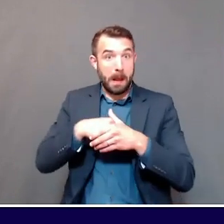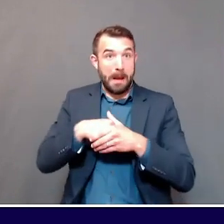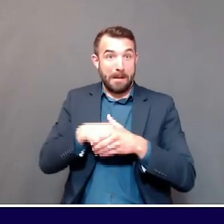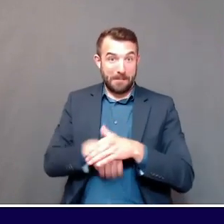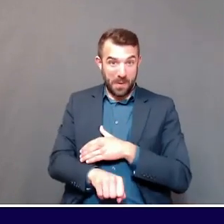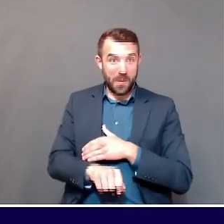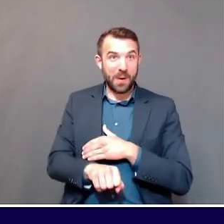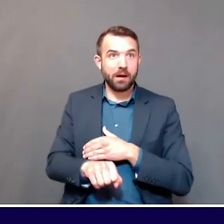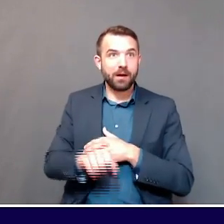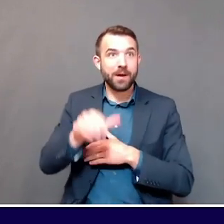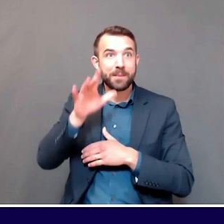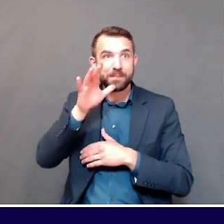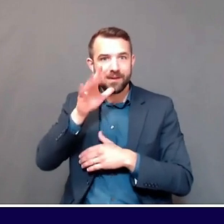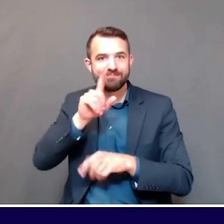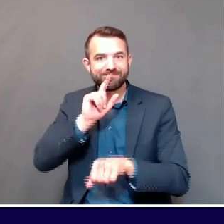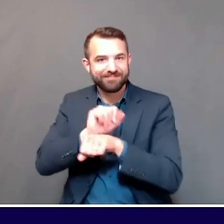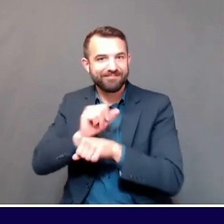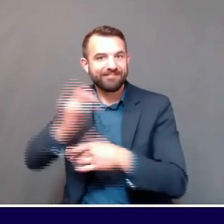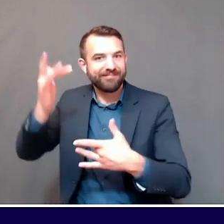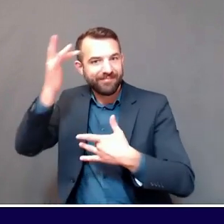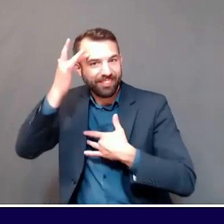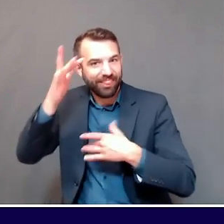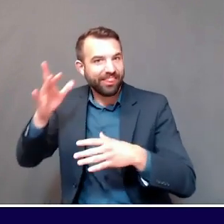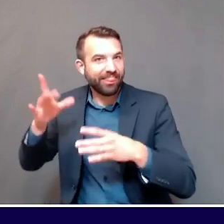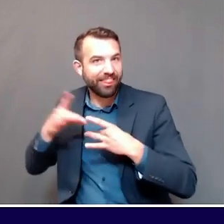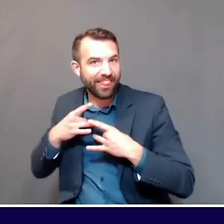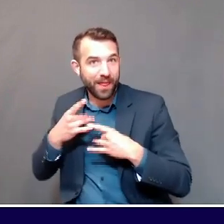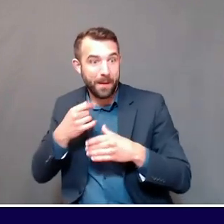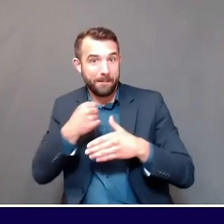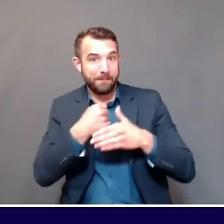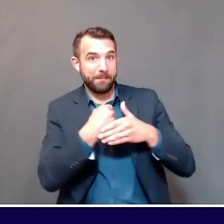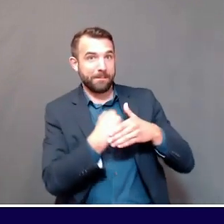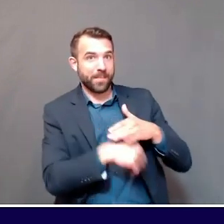her aunt for some time after her own birth.